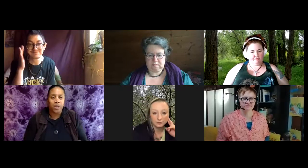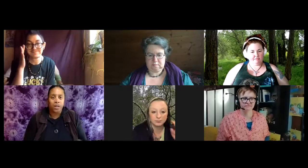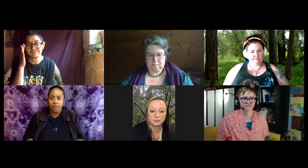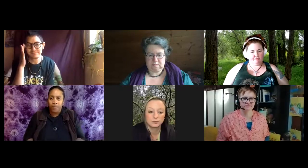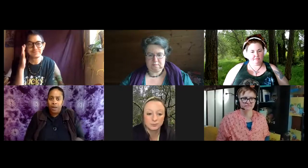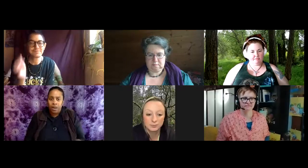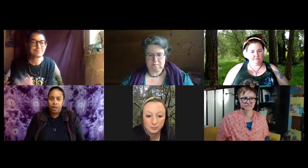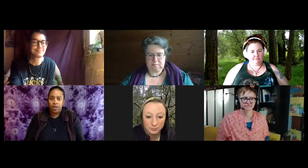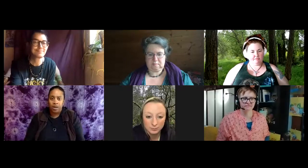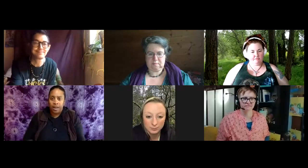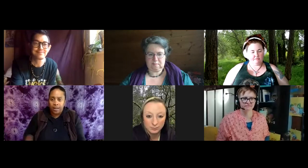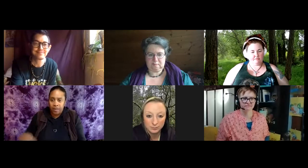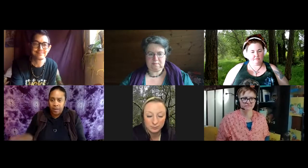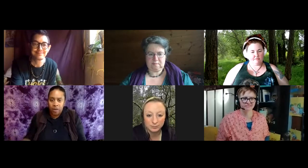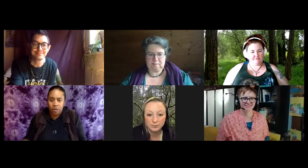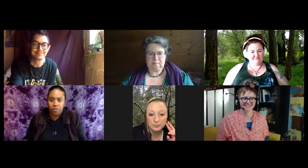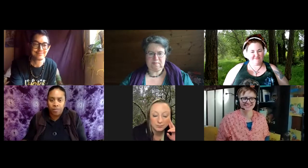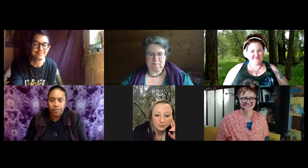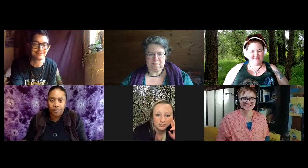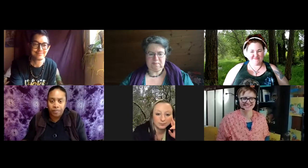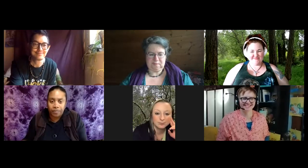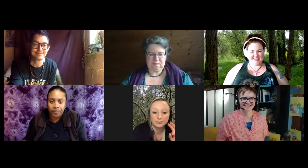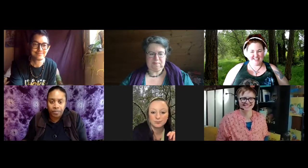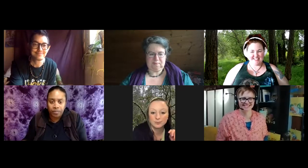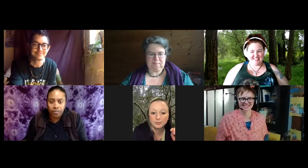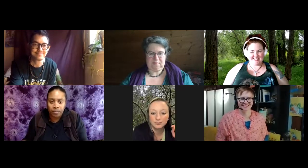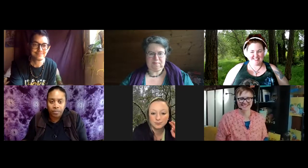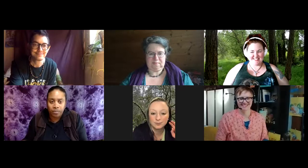just wanted to share that tidbit with you.